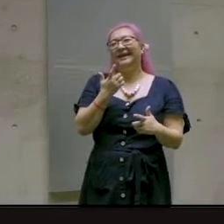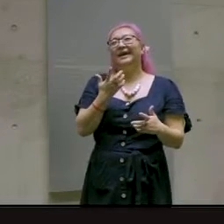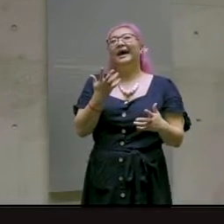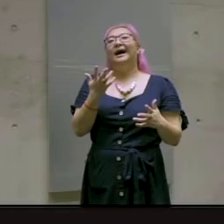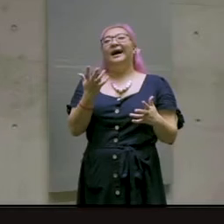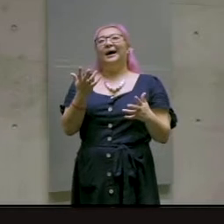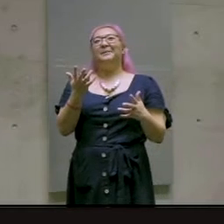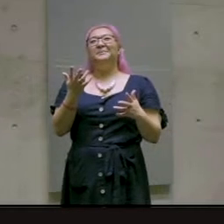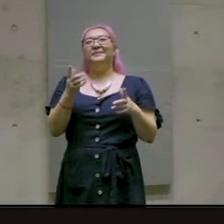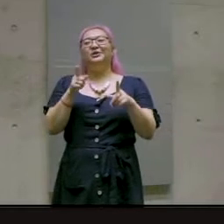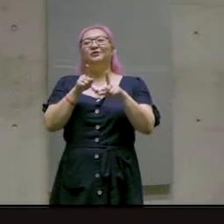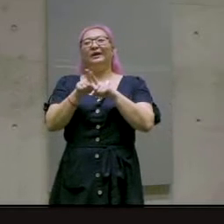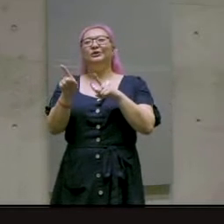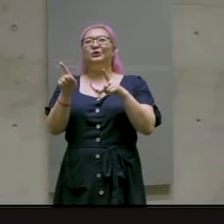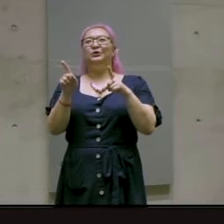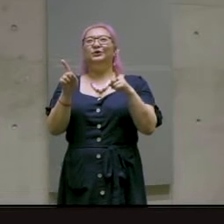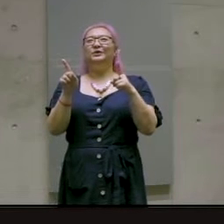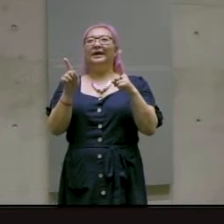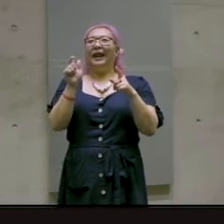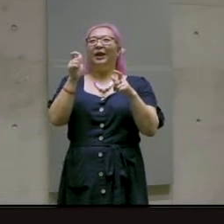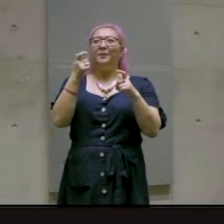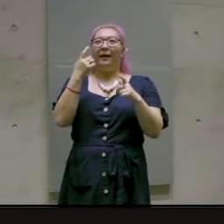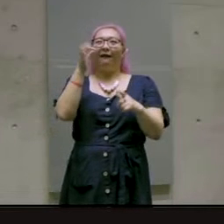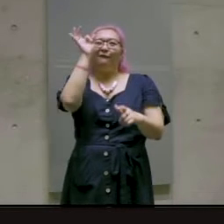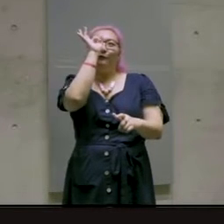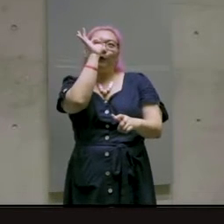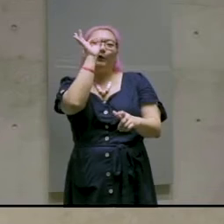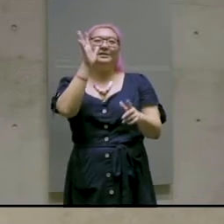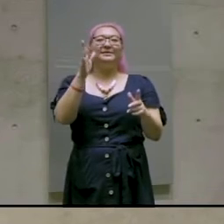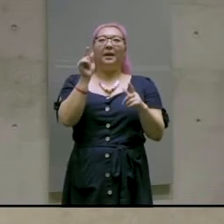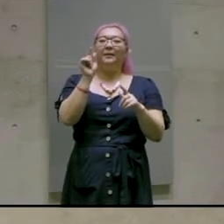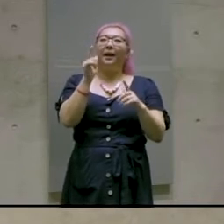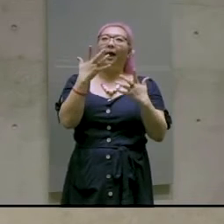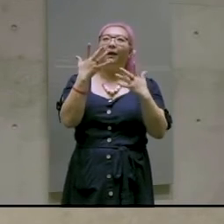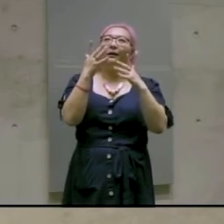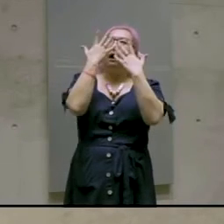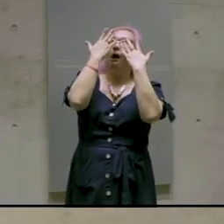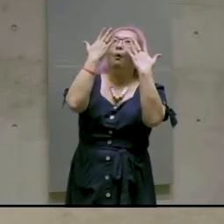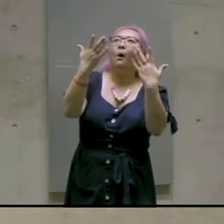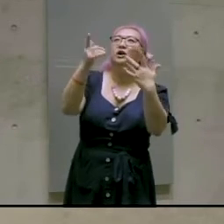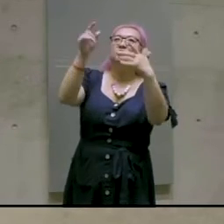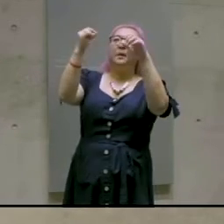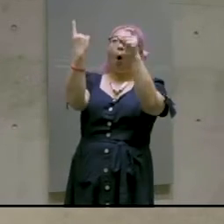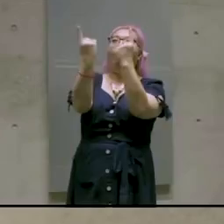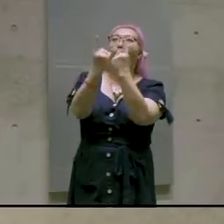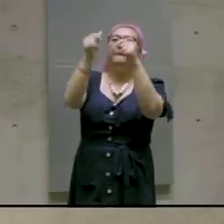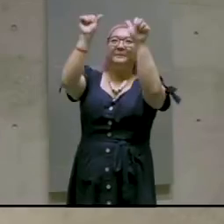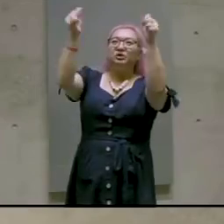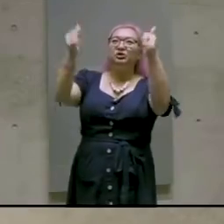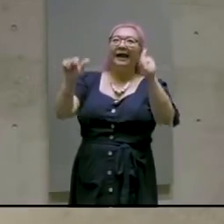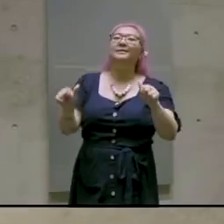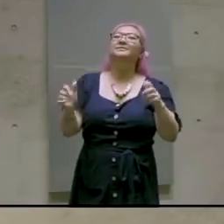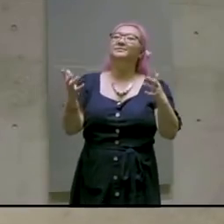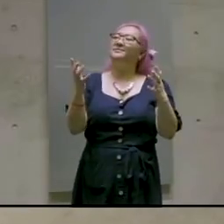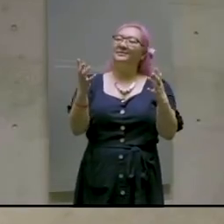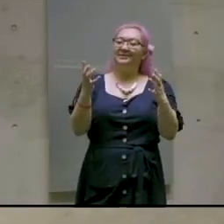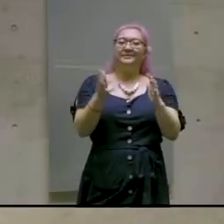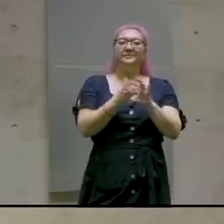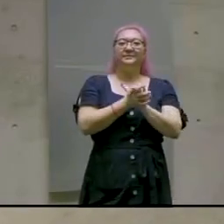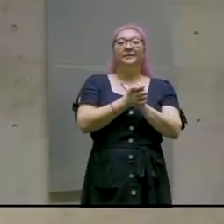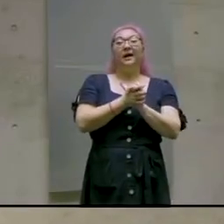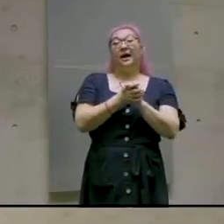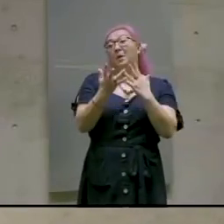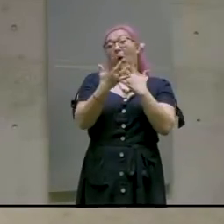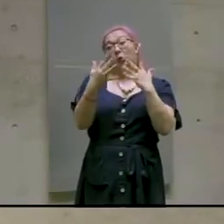that constraint, that kind of slight sense of voyeurism and object worship, that kind of the themes of which are already sort of subtext in any